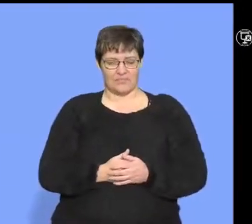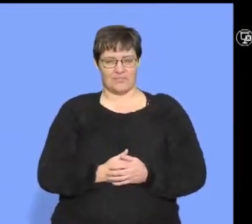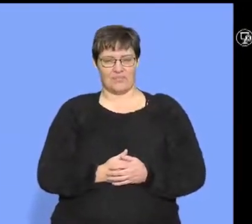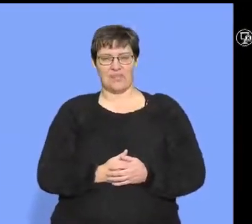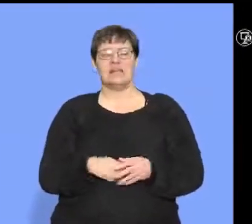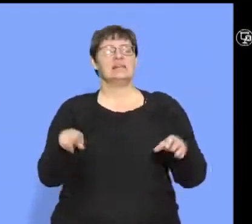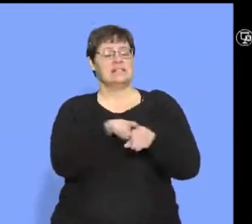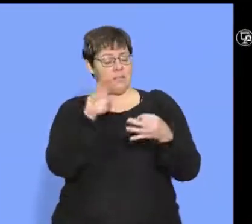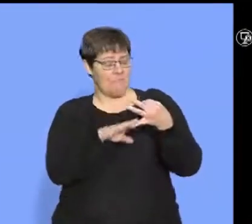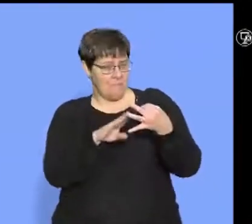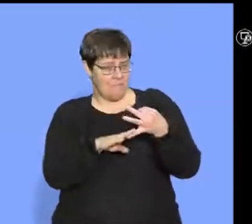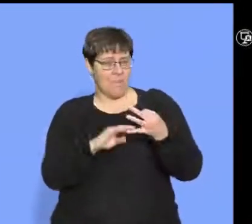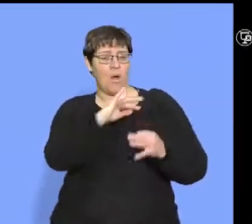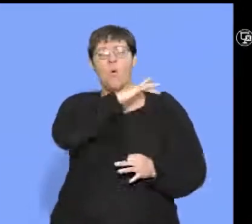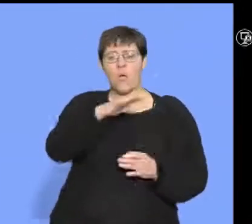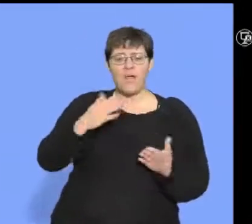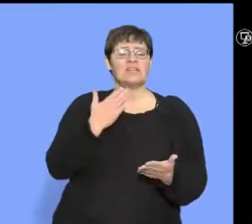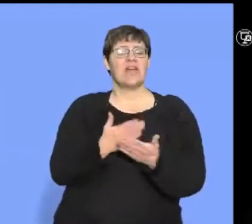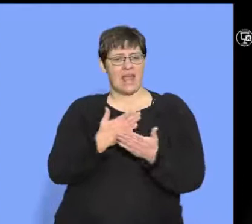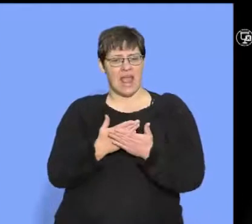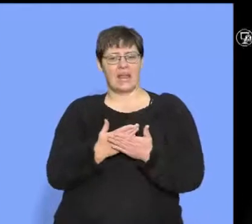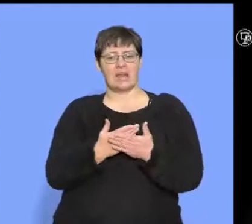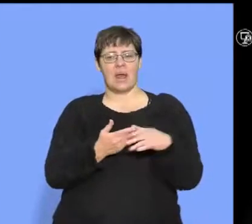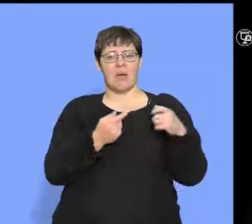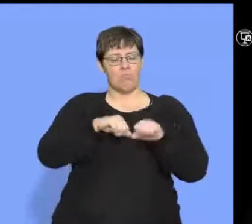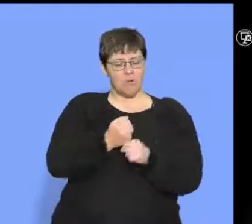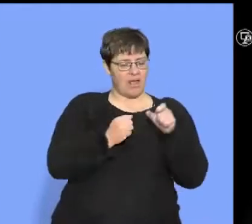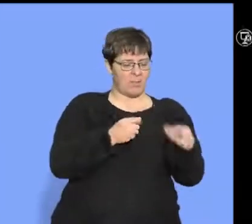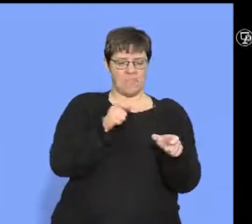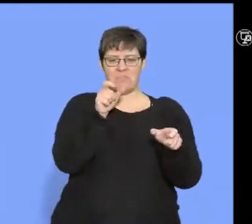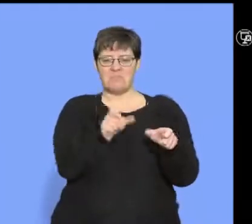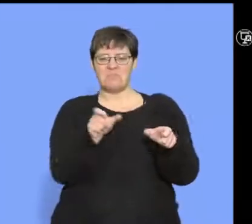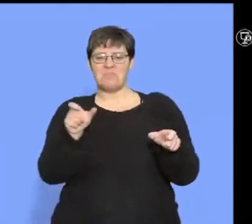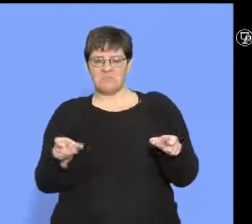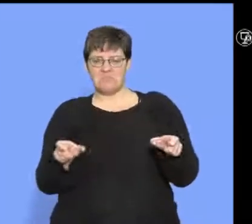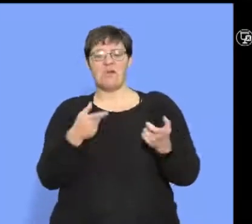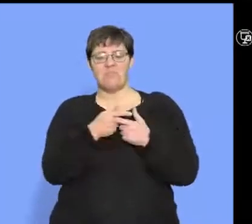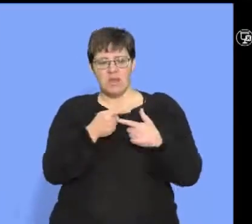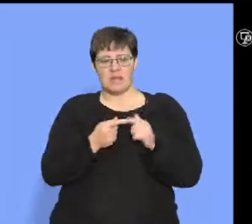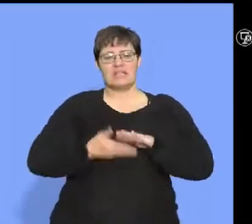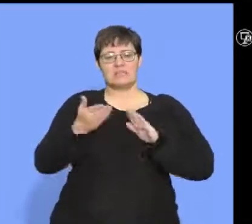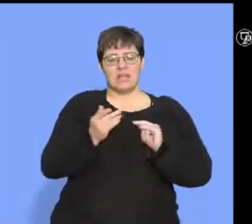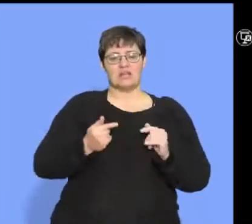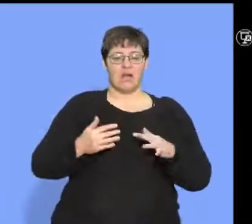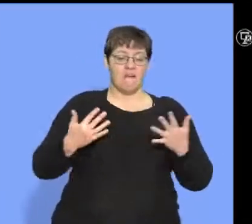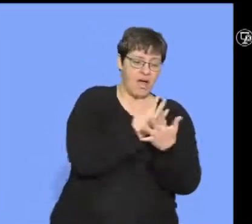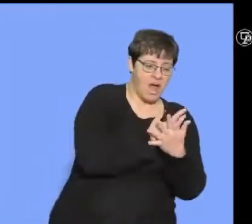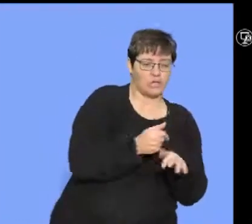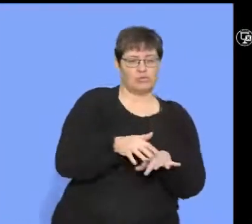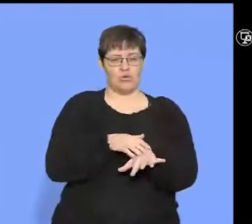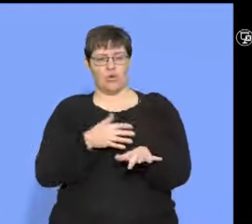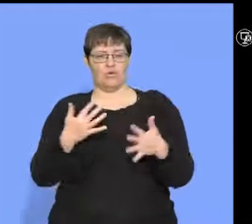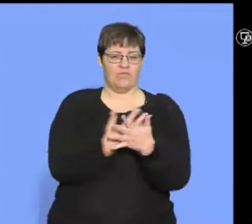We also know that waves are able to refract, which is the changing of their speed as they